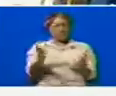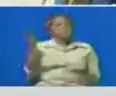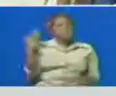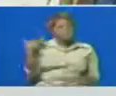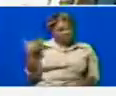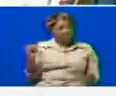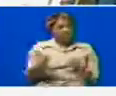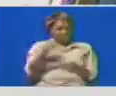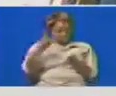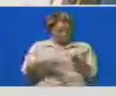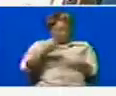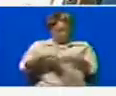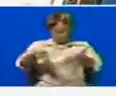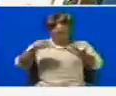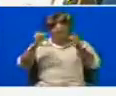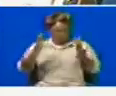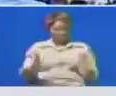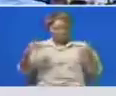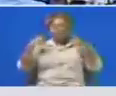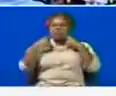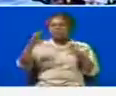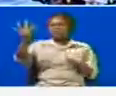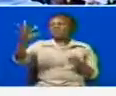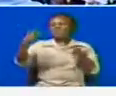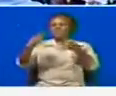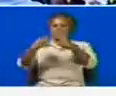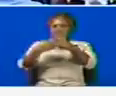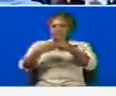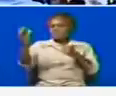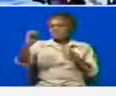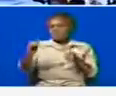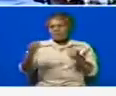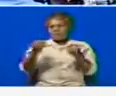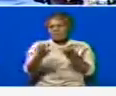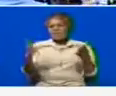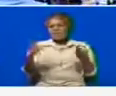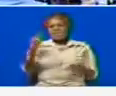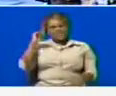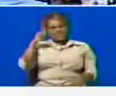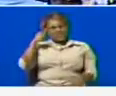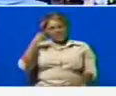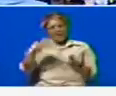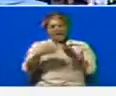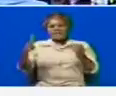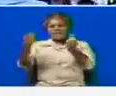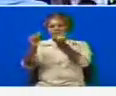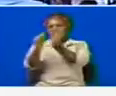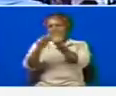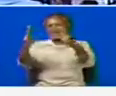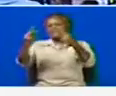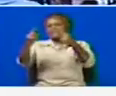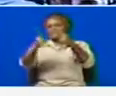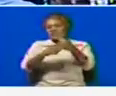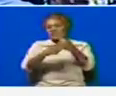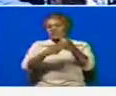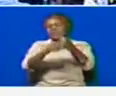initially, when Chebukati announced that 48% voter turnout, many thought it was against the 19.6 million